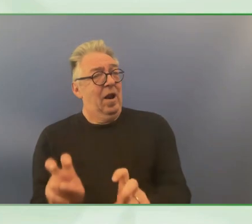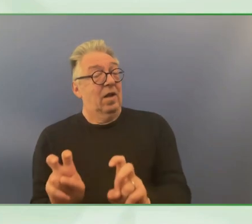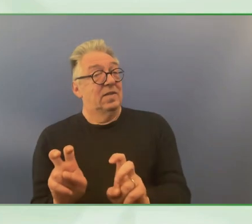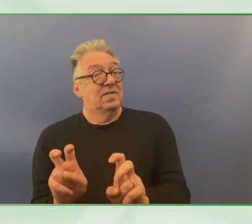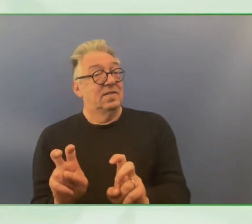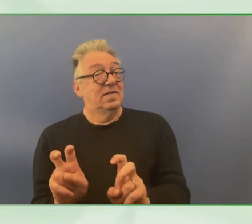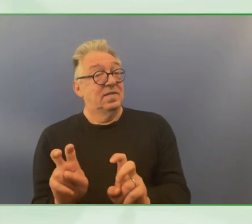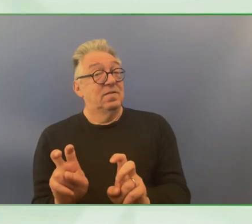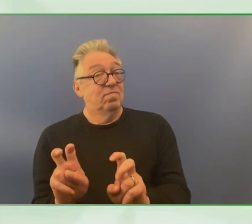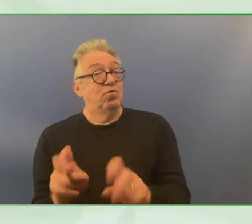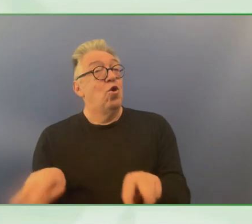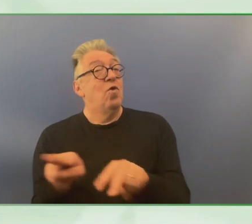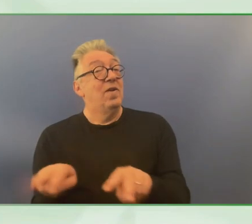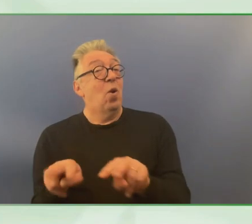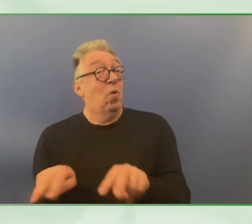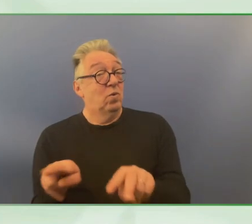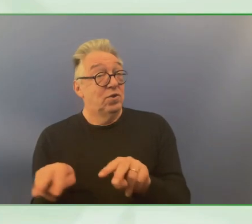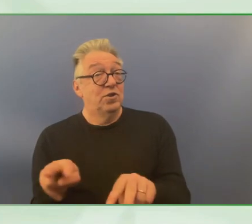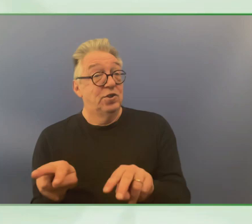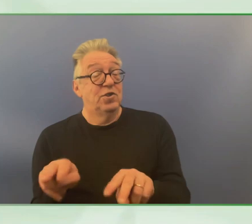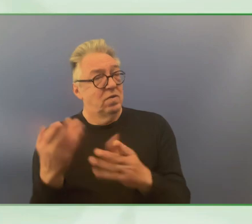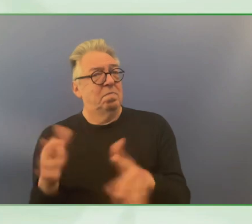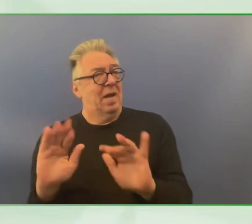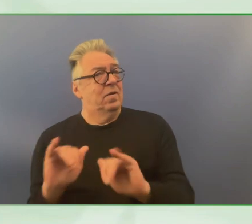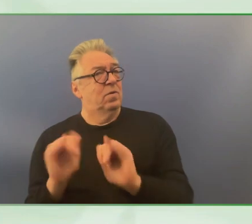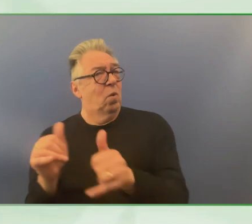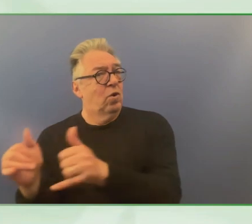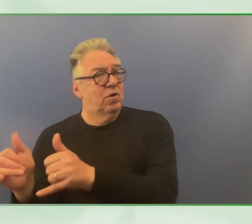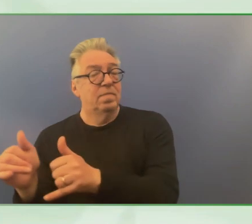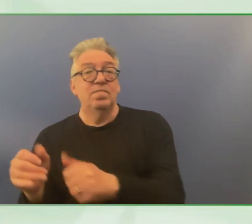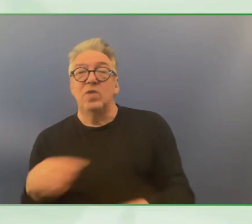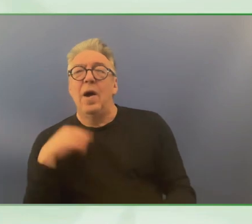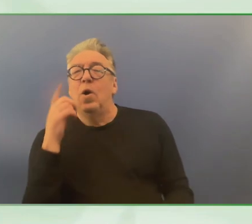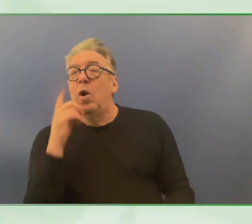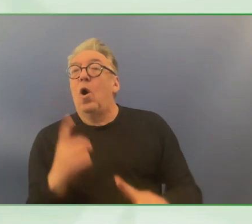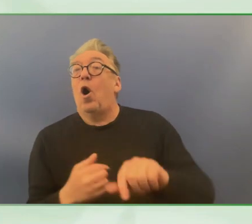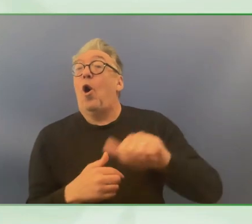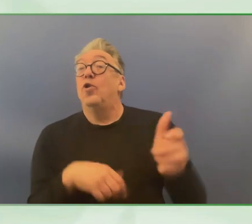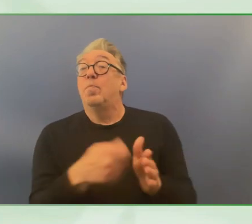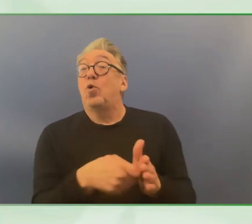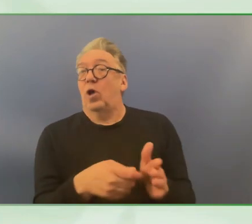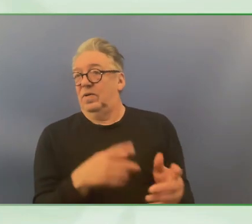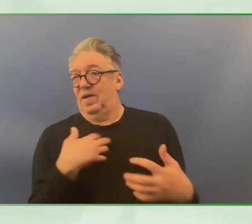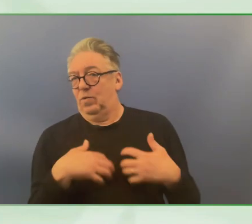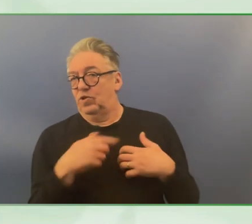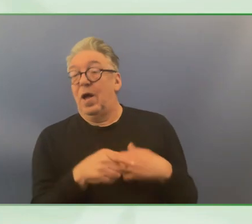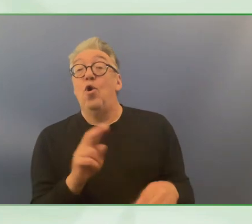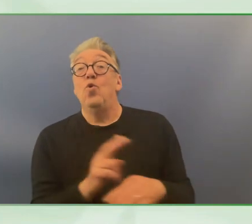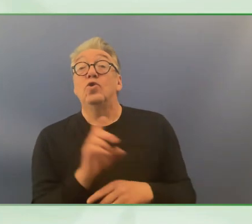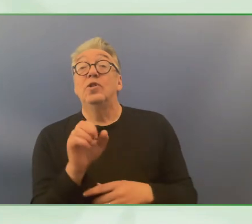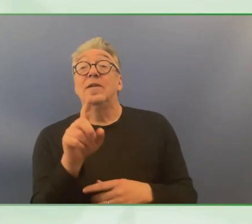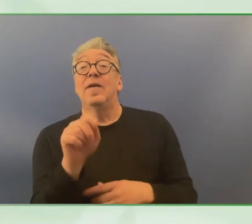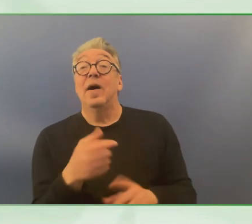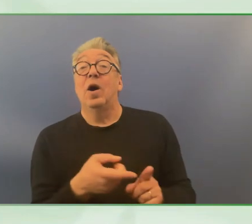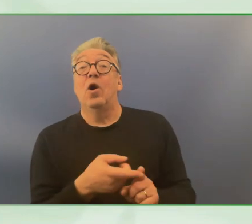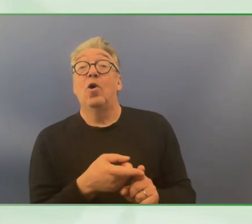awarded in their call. I also know a project that's really interesting where they use data of course,